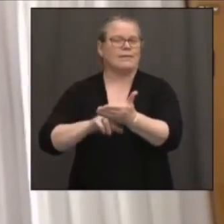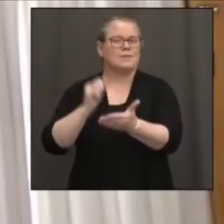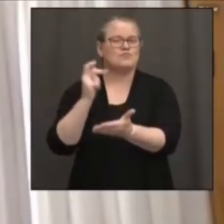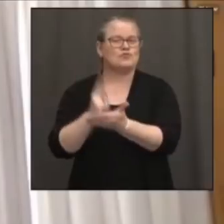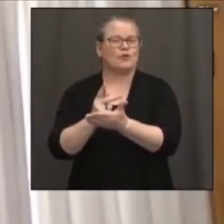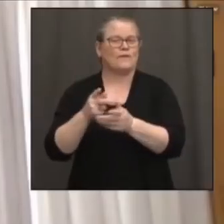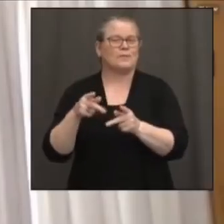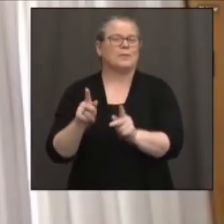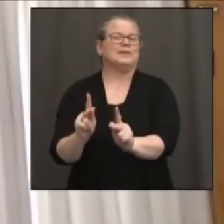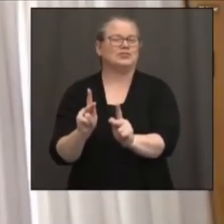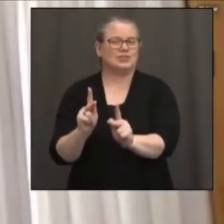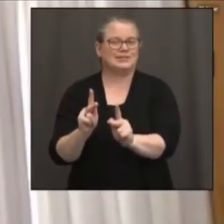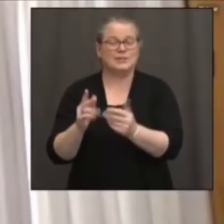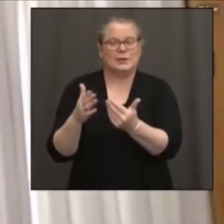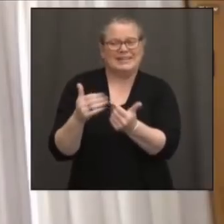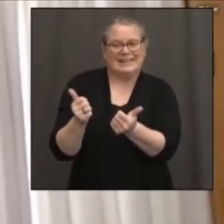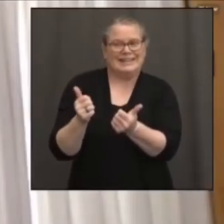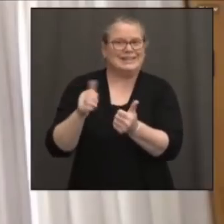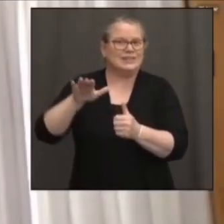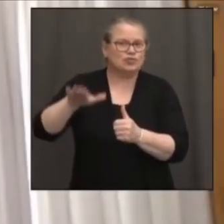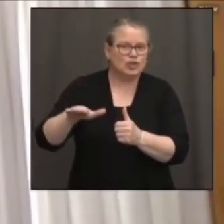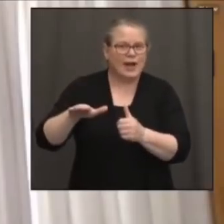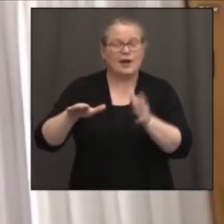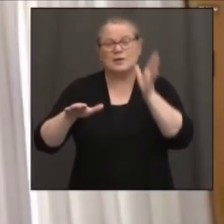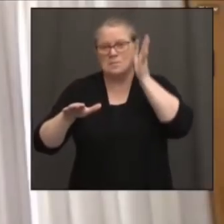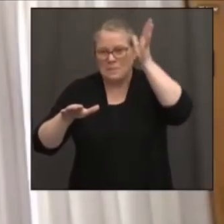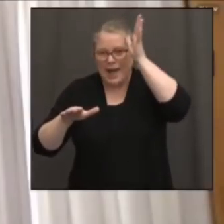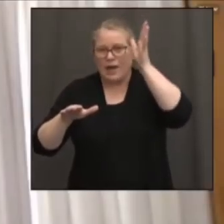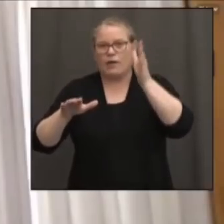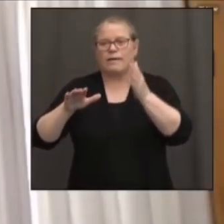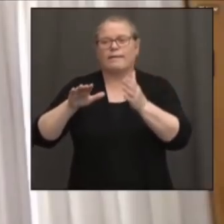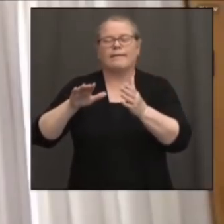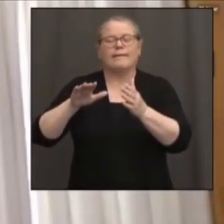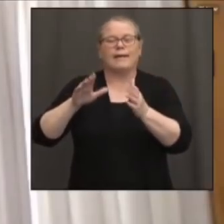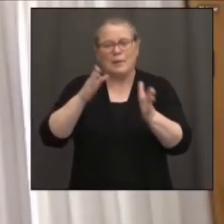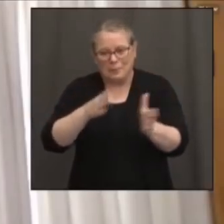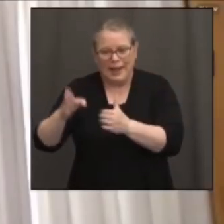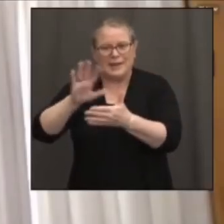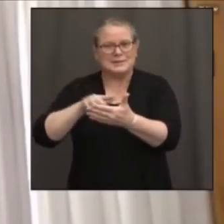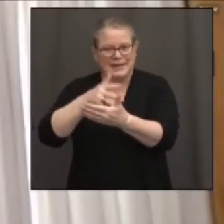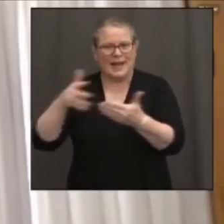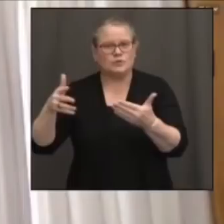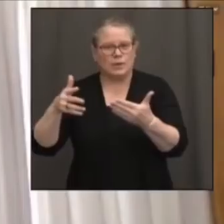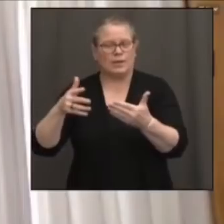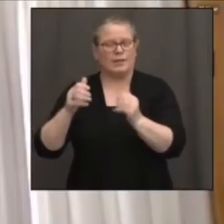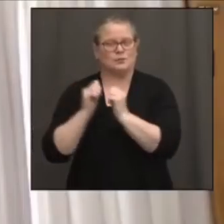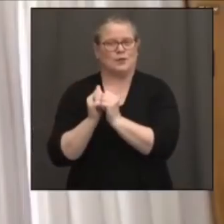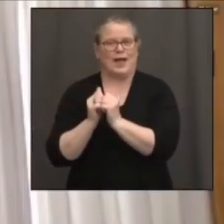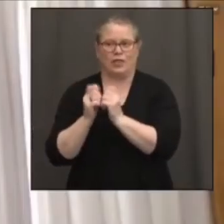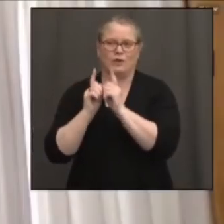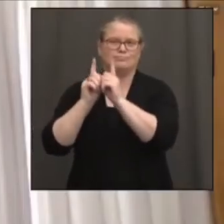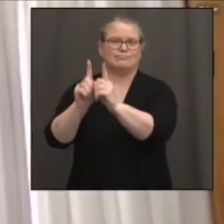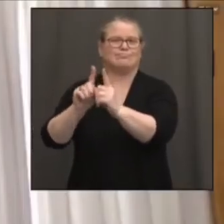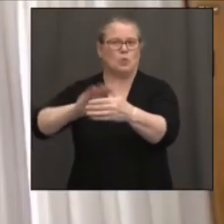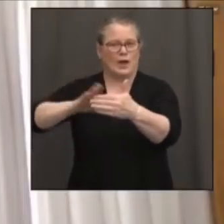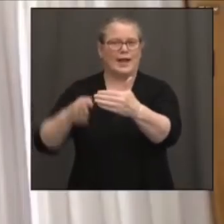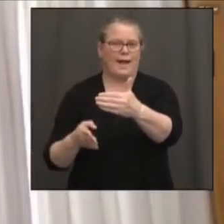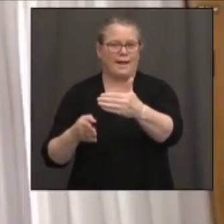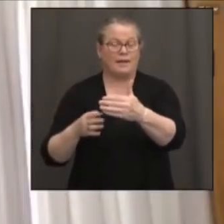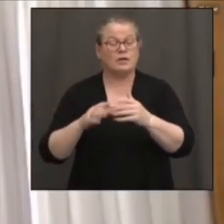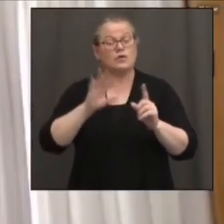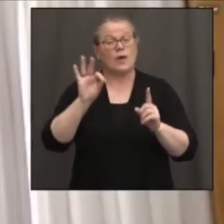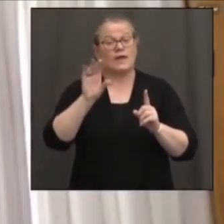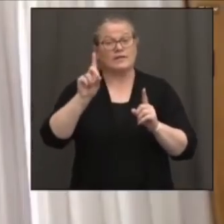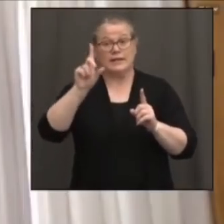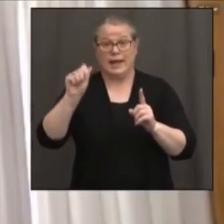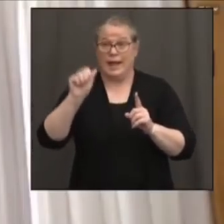for both the child and the parent to align their calendars and be able to go get vaccinated on the weekend. So as soon as we get the green light from the FDA, we'll